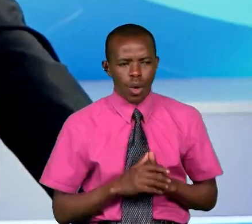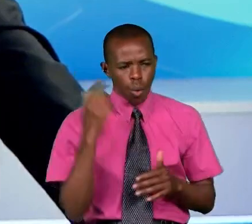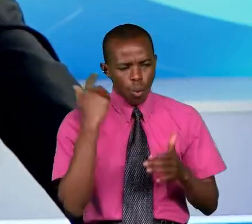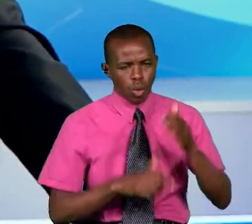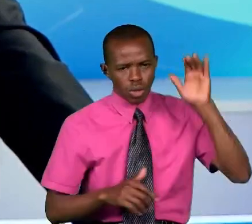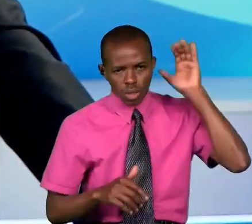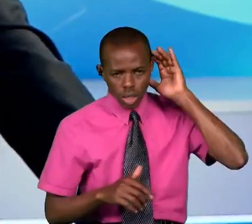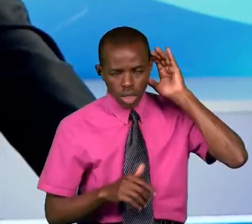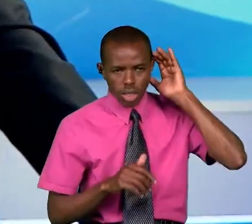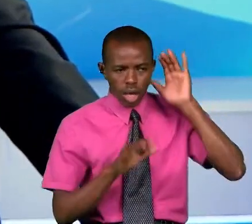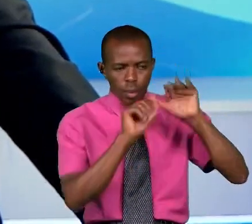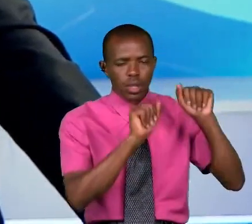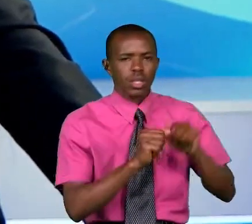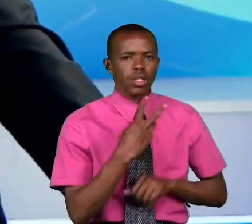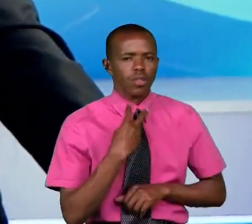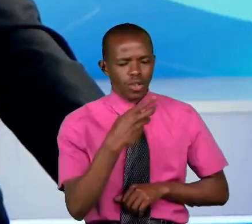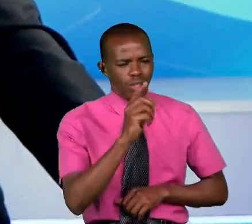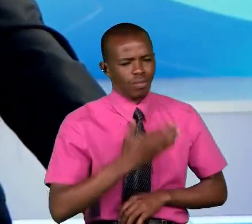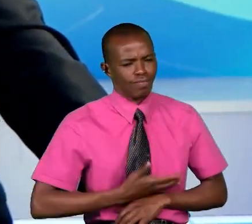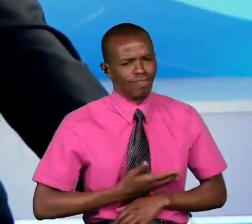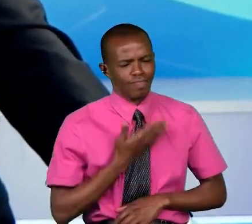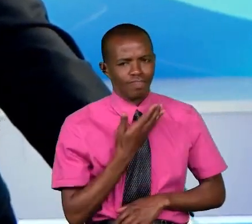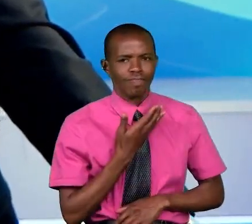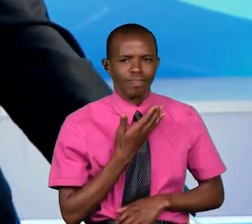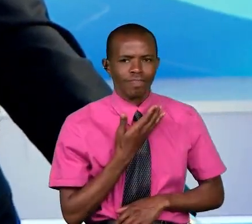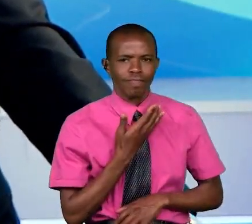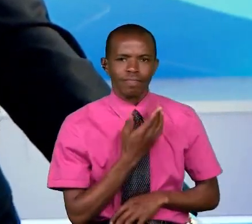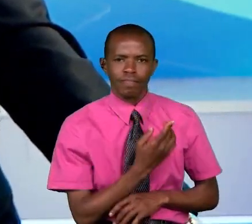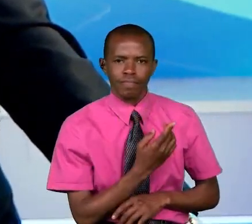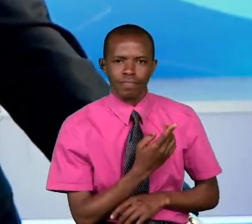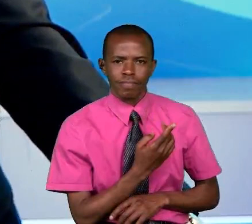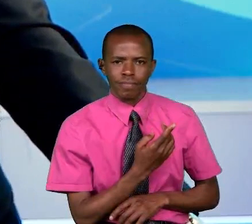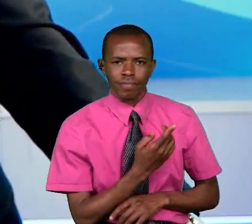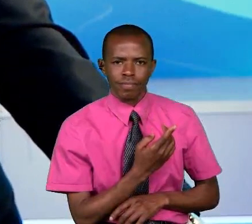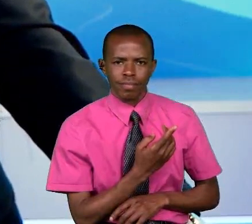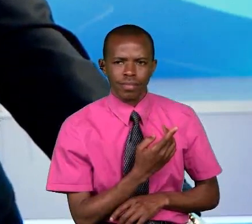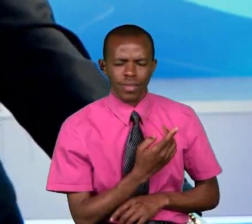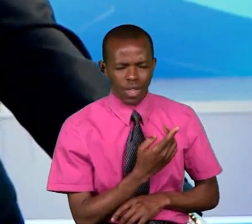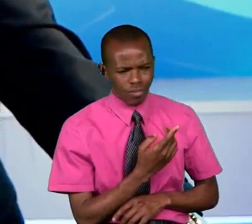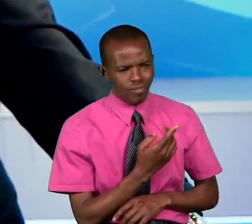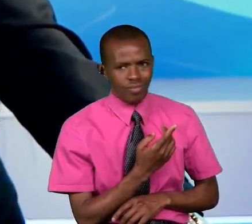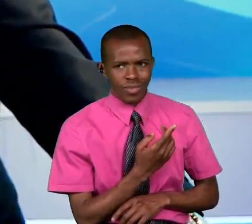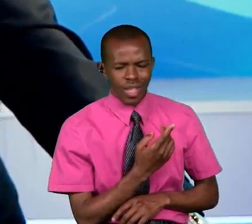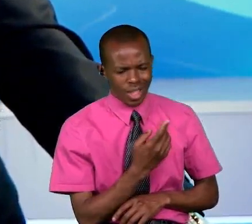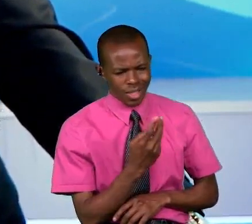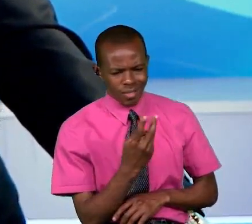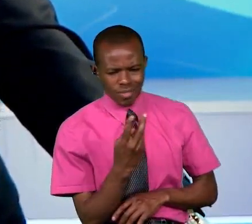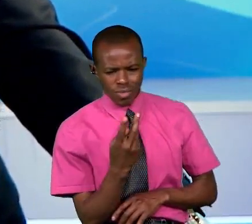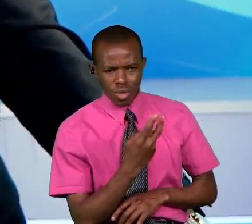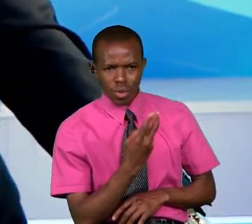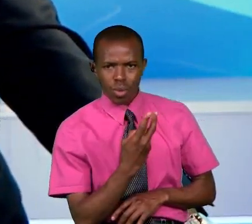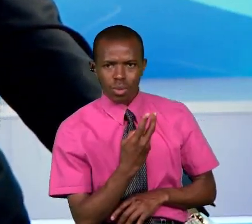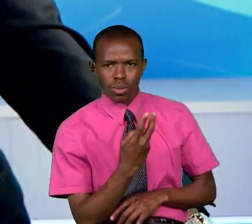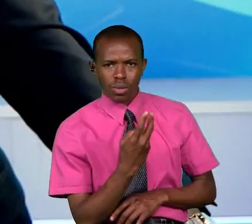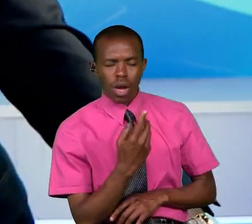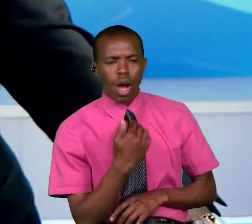the voice of the president, he sounds an angry president. Are these people in any way, now we